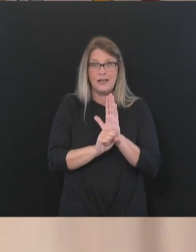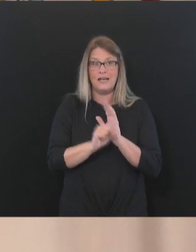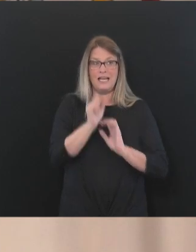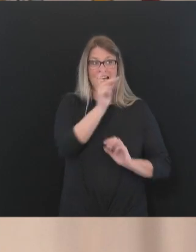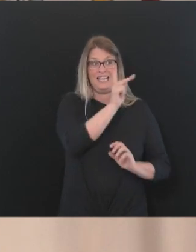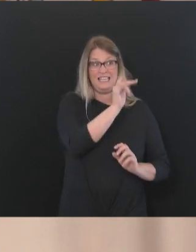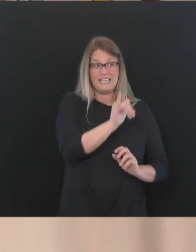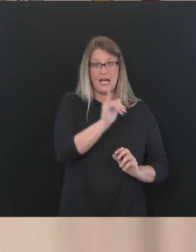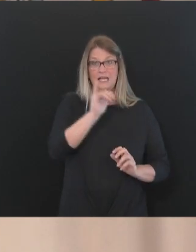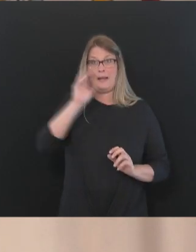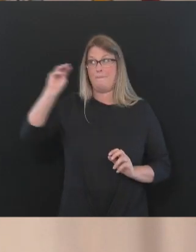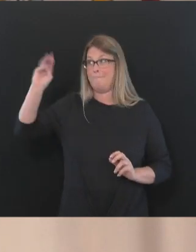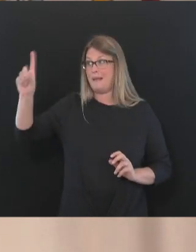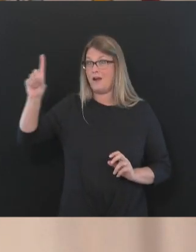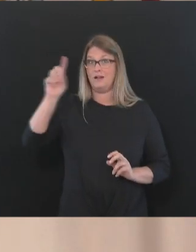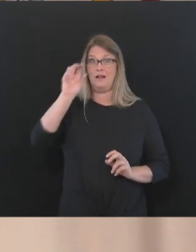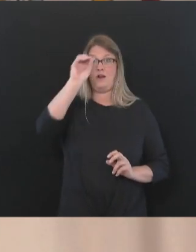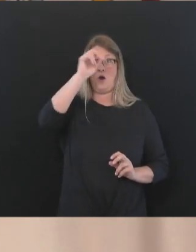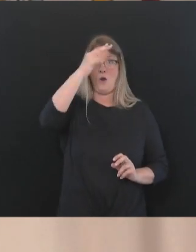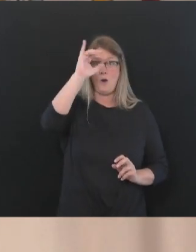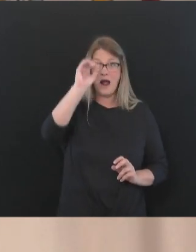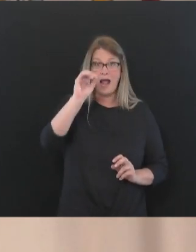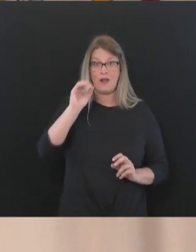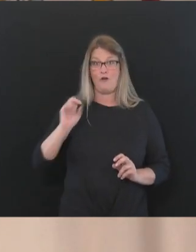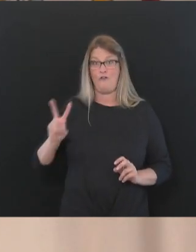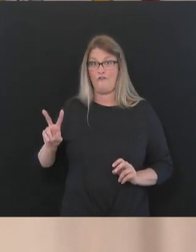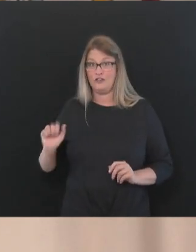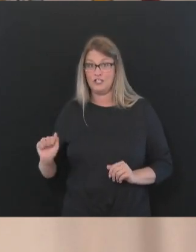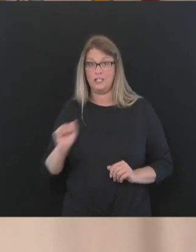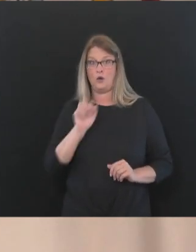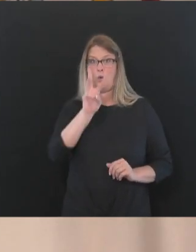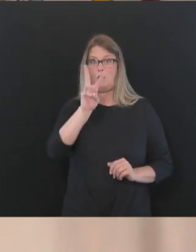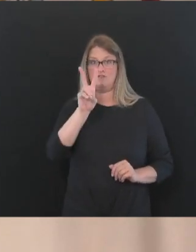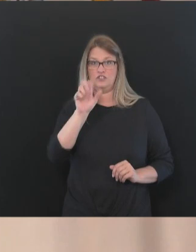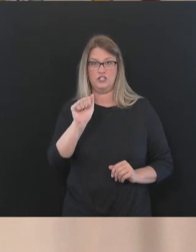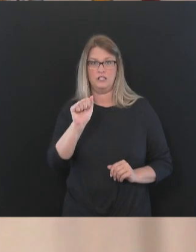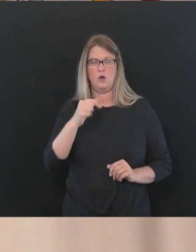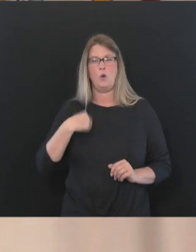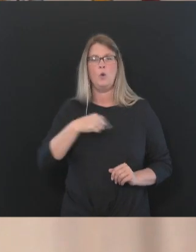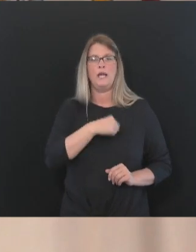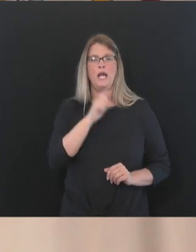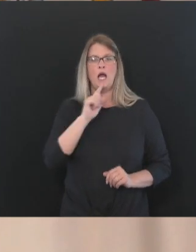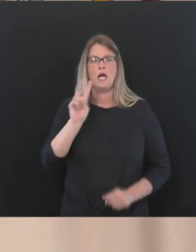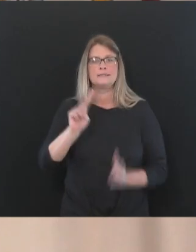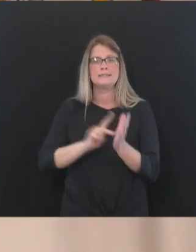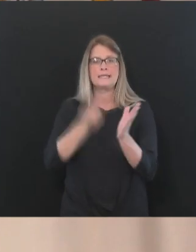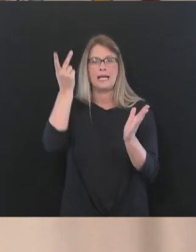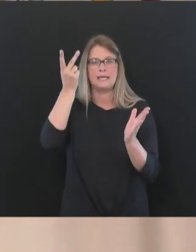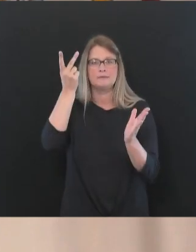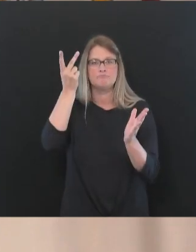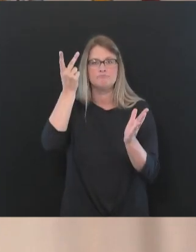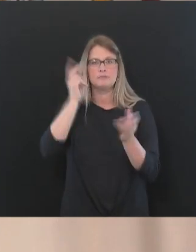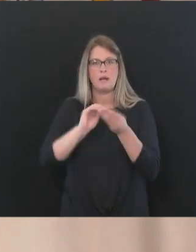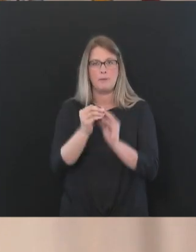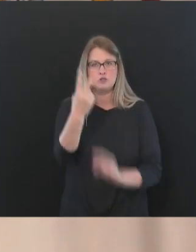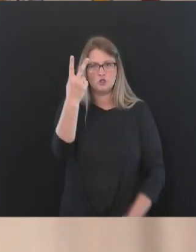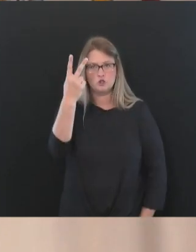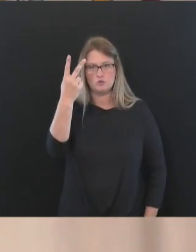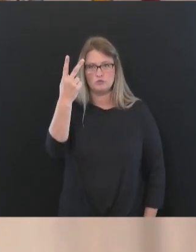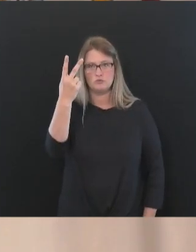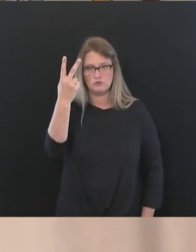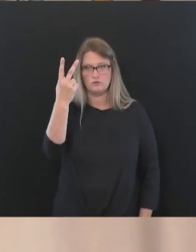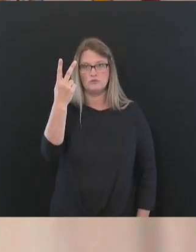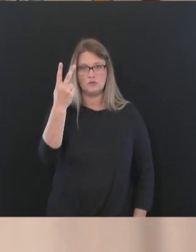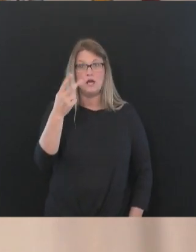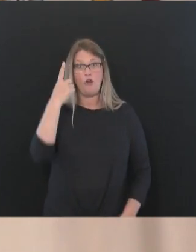Kentucky, Maryland, Ohio, Pennsylvania, Virginia, and West Virginia, we are second in those states as far as the